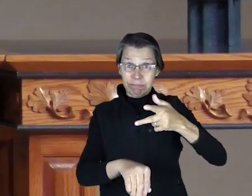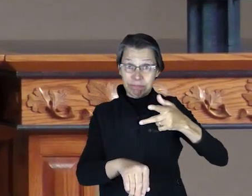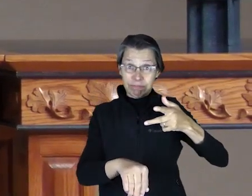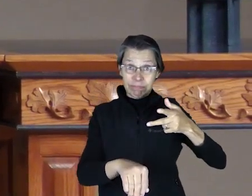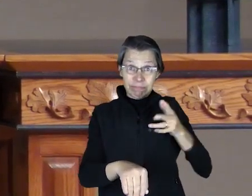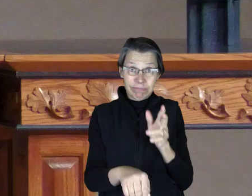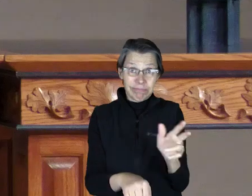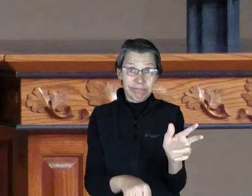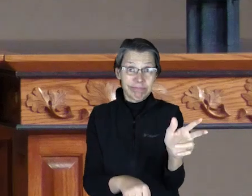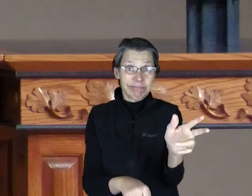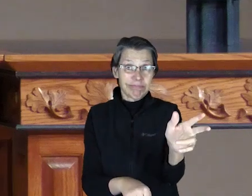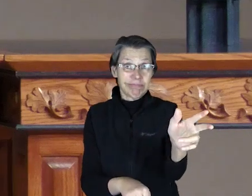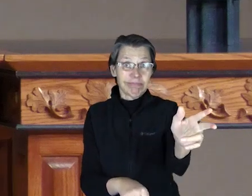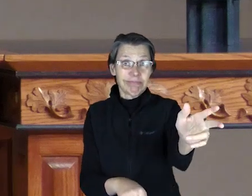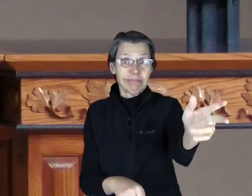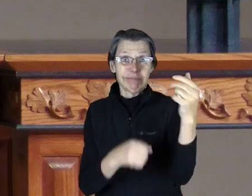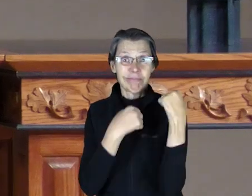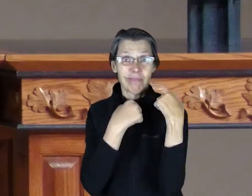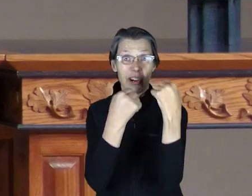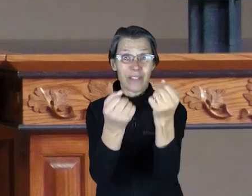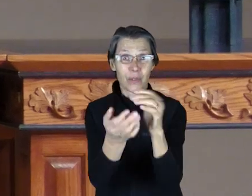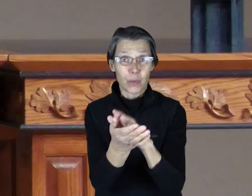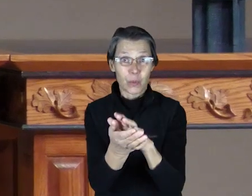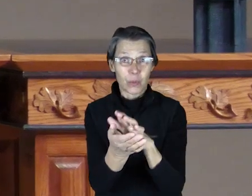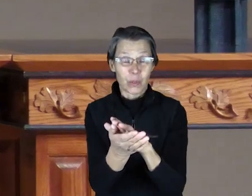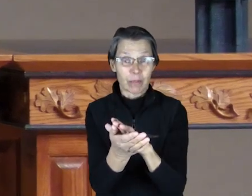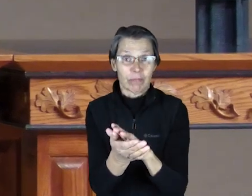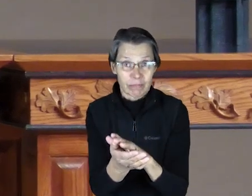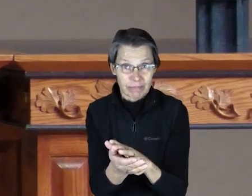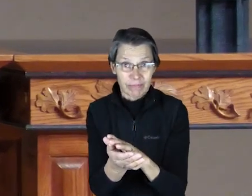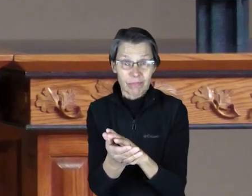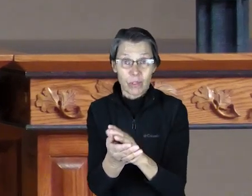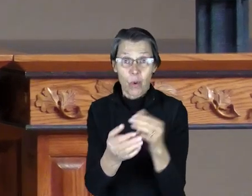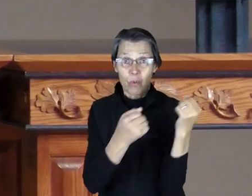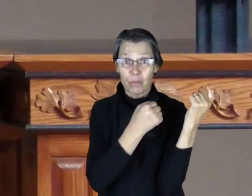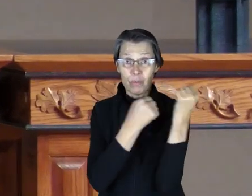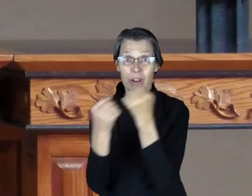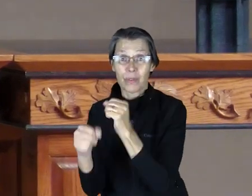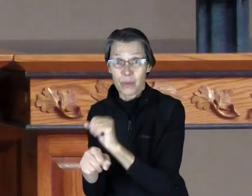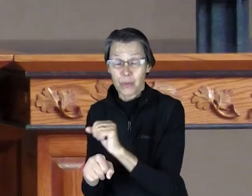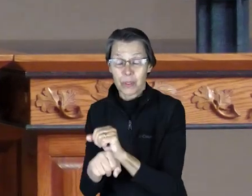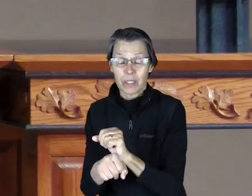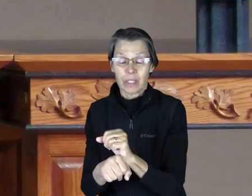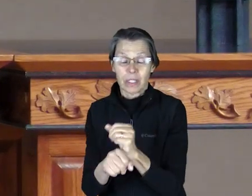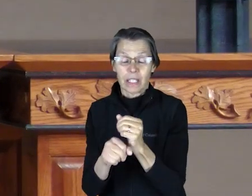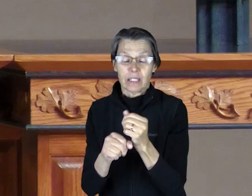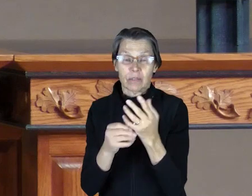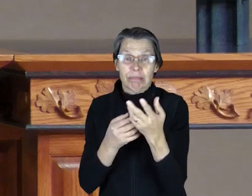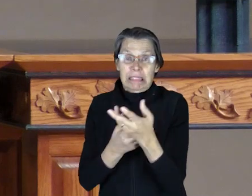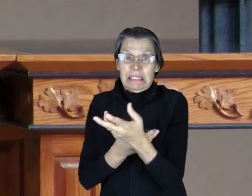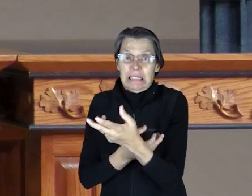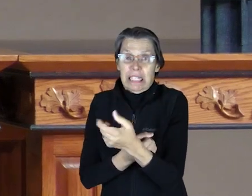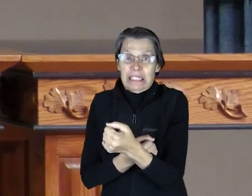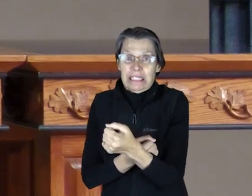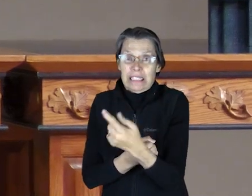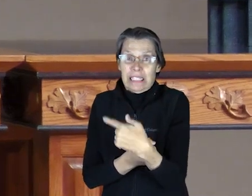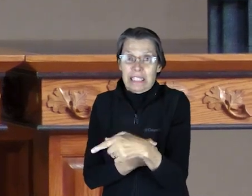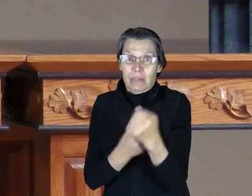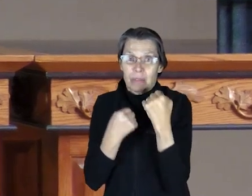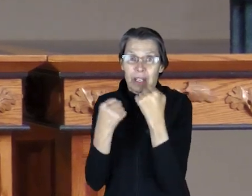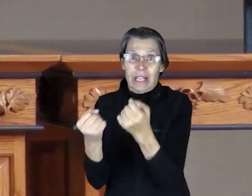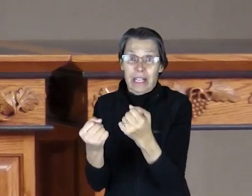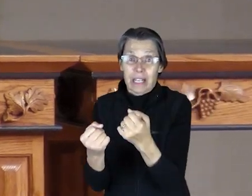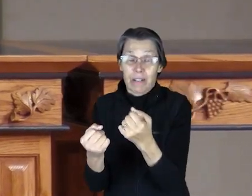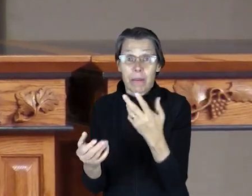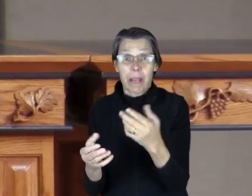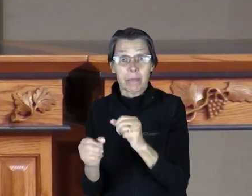by themselves to drive to school or to work and trusting that they'll get back home. Maybe it's